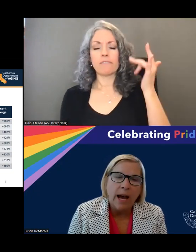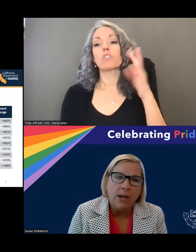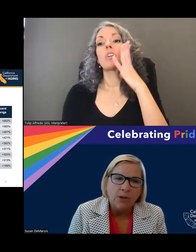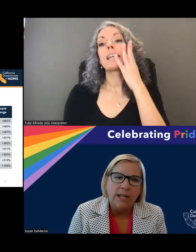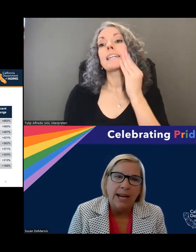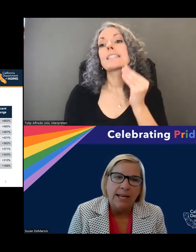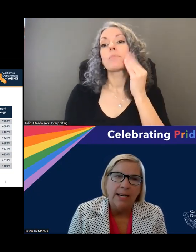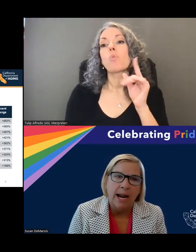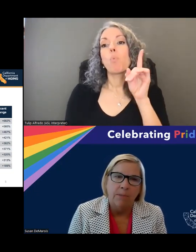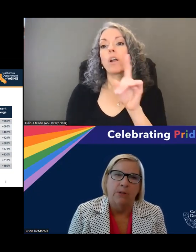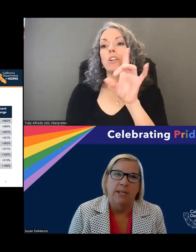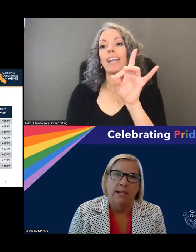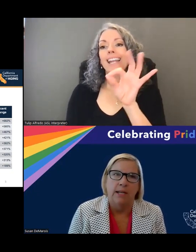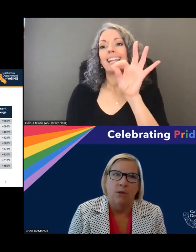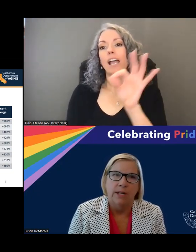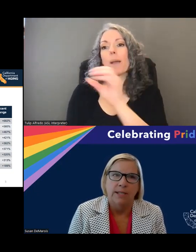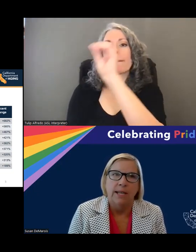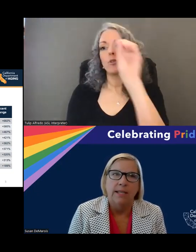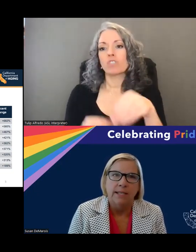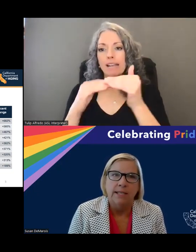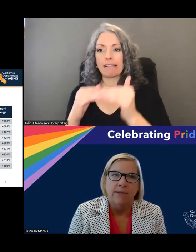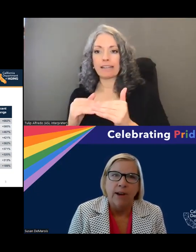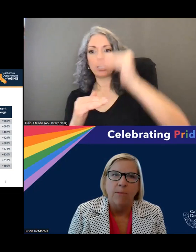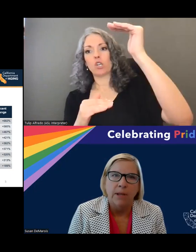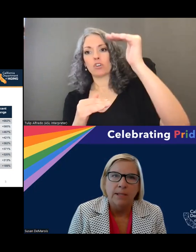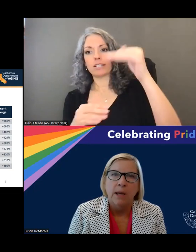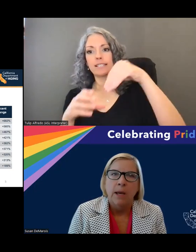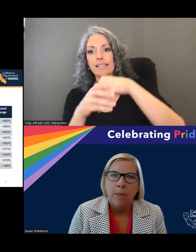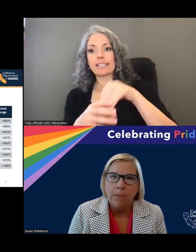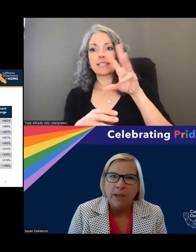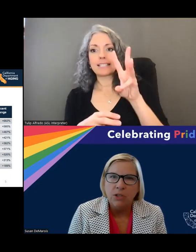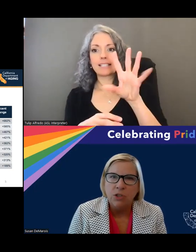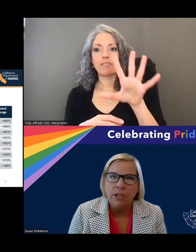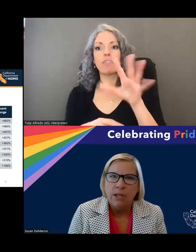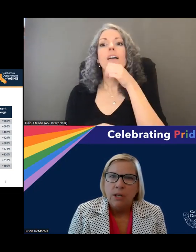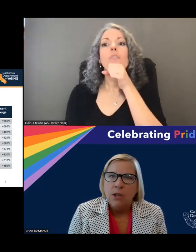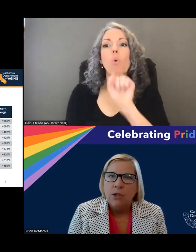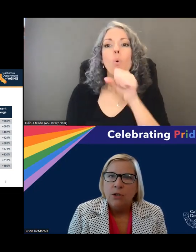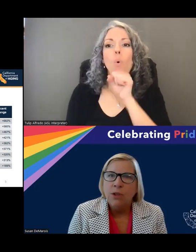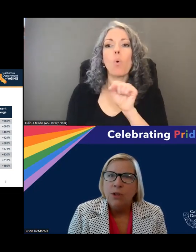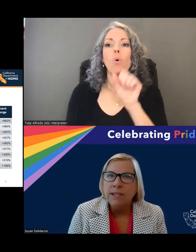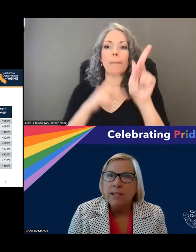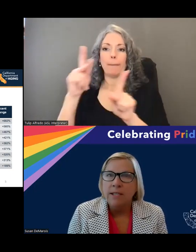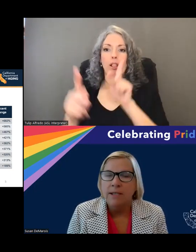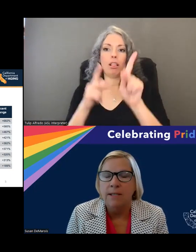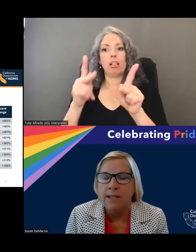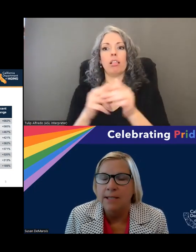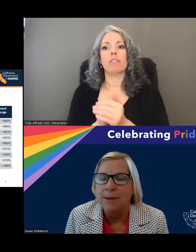a 189% increase in the 65 plus population. So